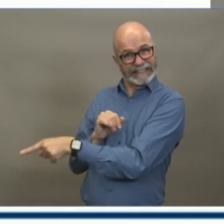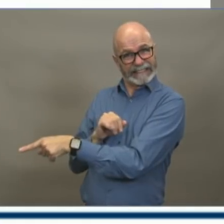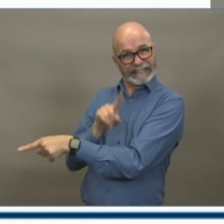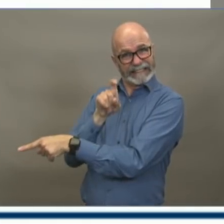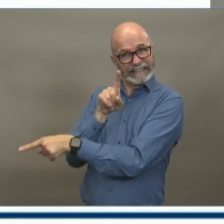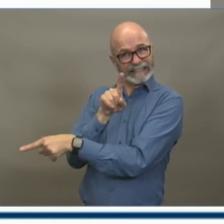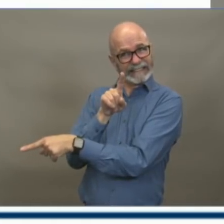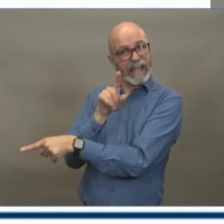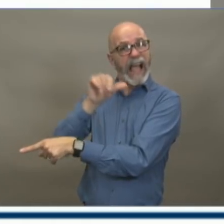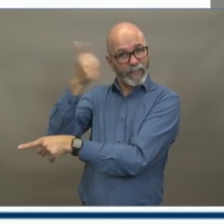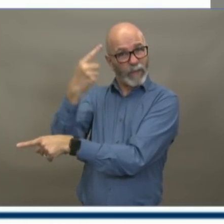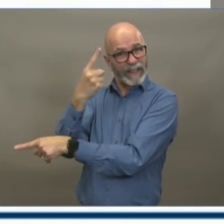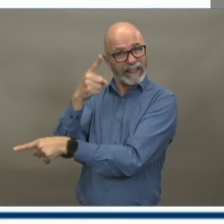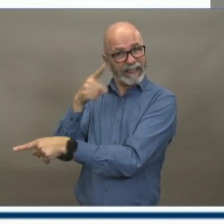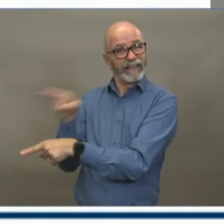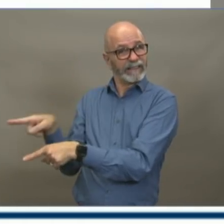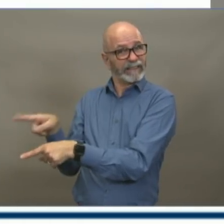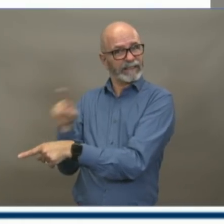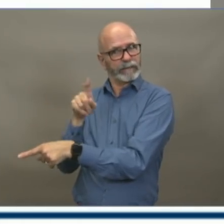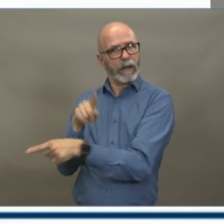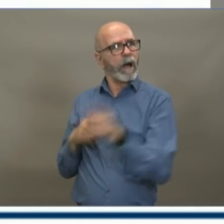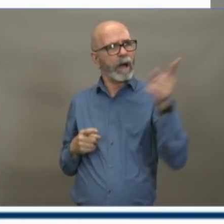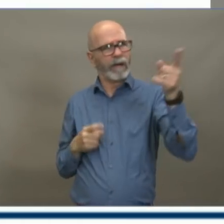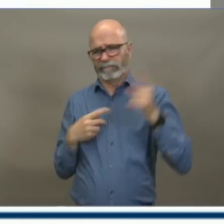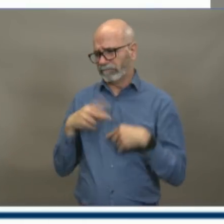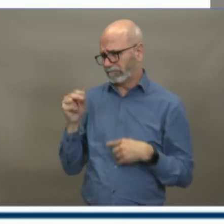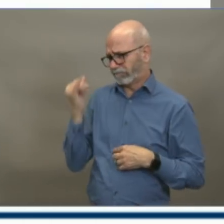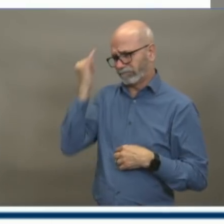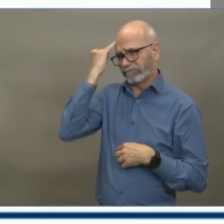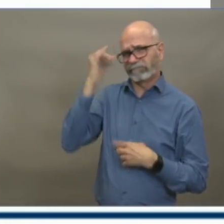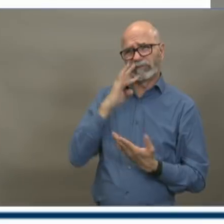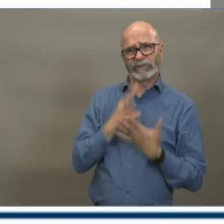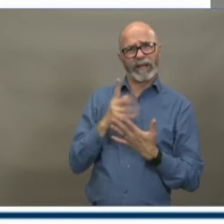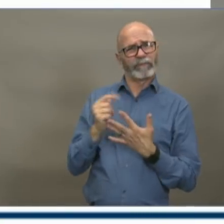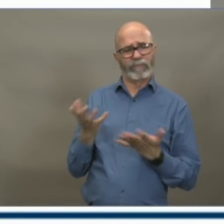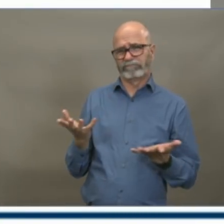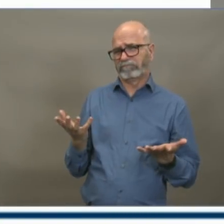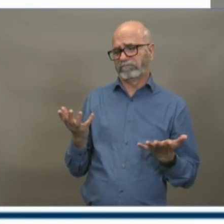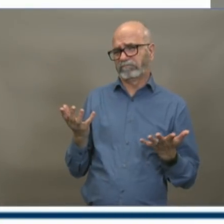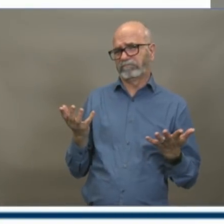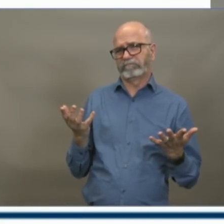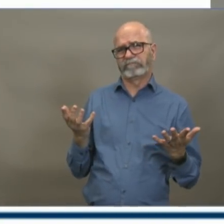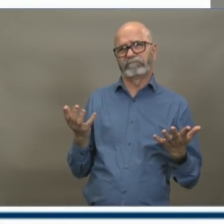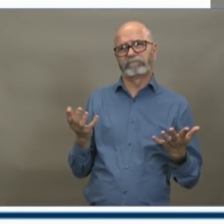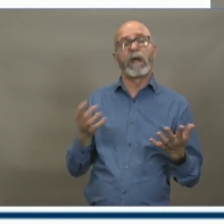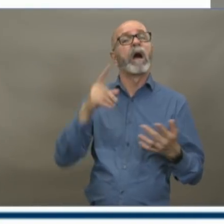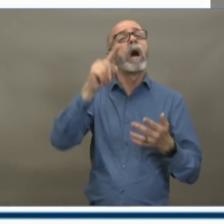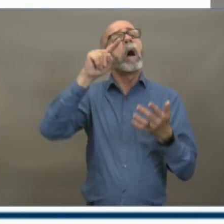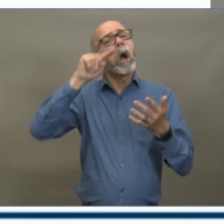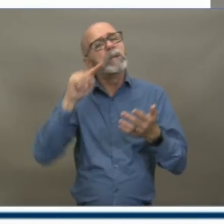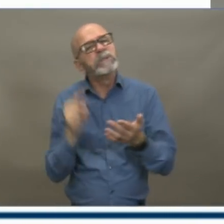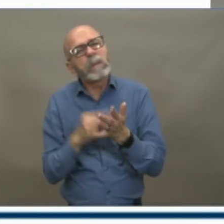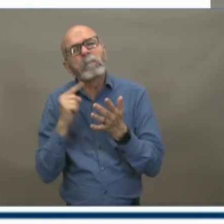around it. That would have been from NSHA, Public Health. It's often we get people, it's once we interview